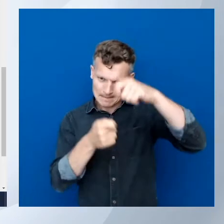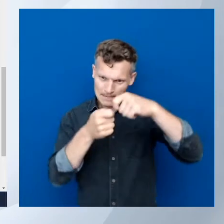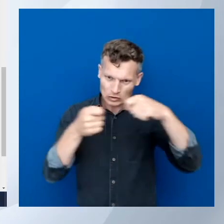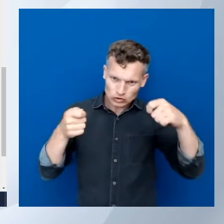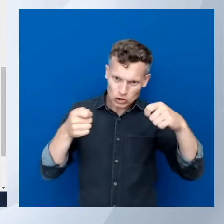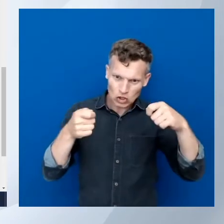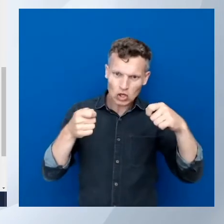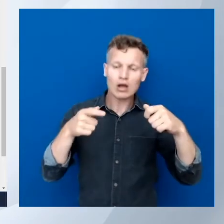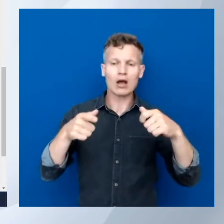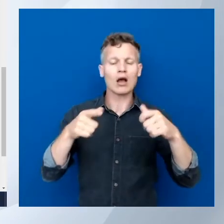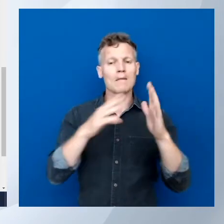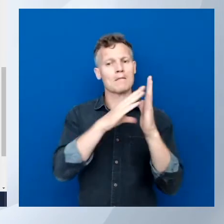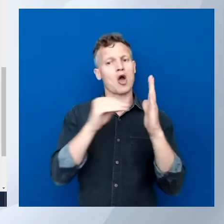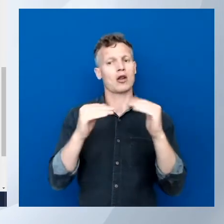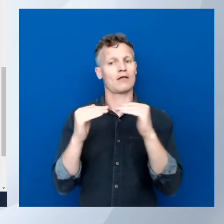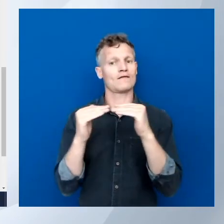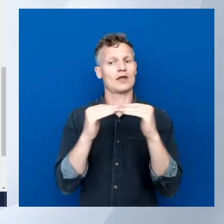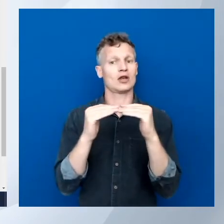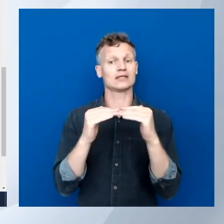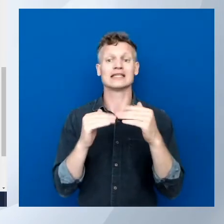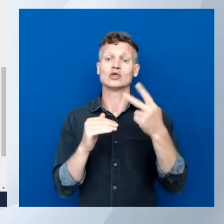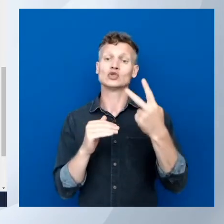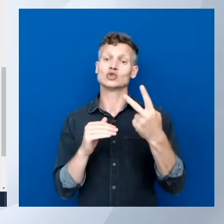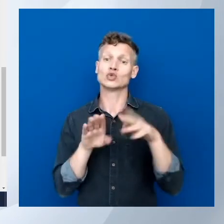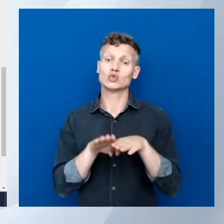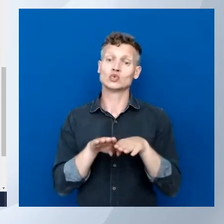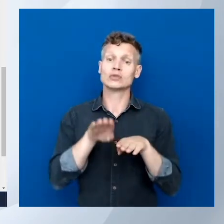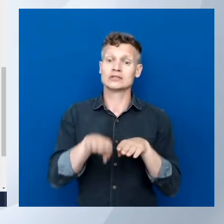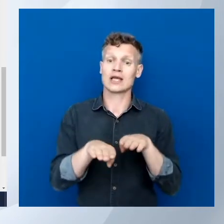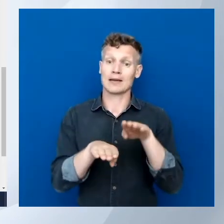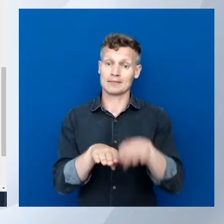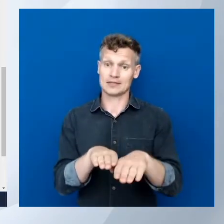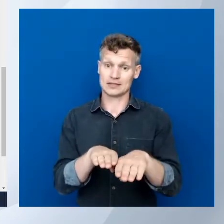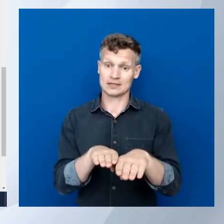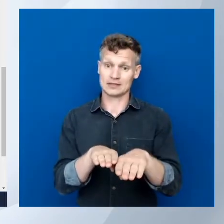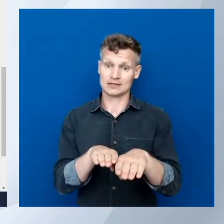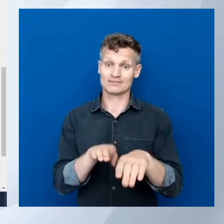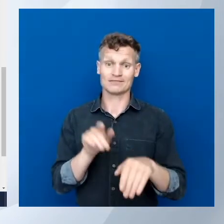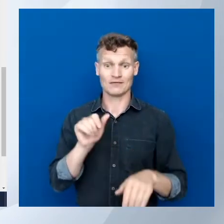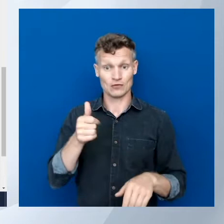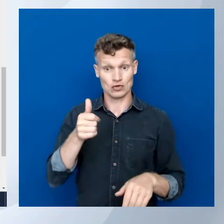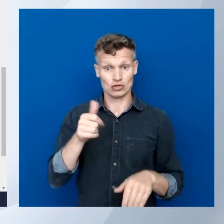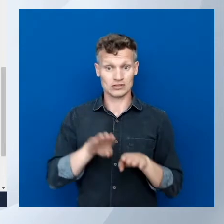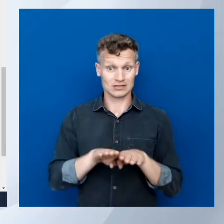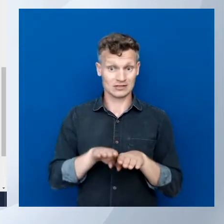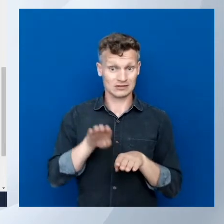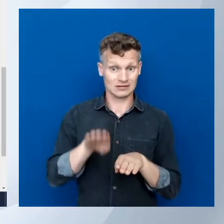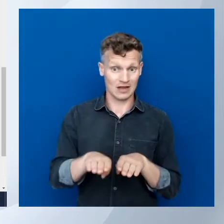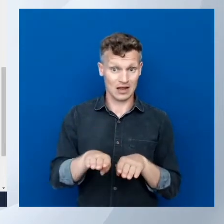steps. So the first step is you have to select a set of one